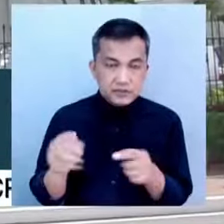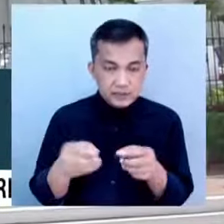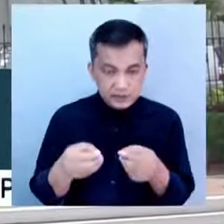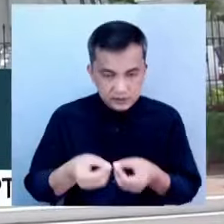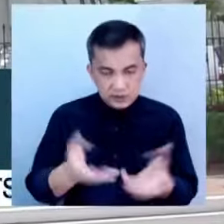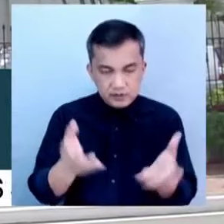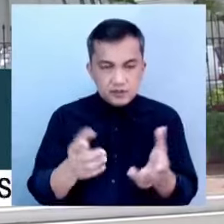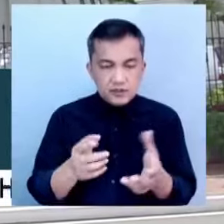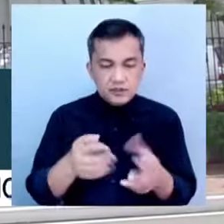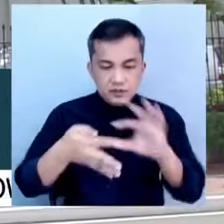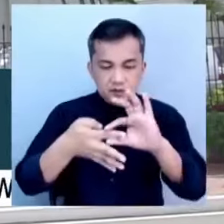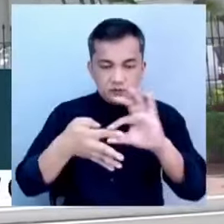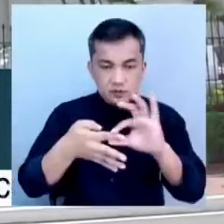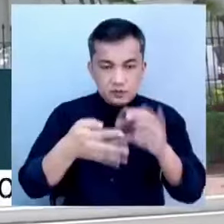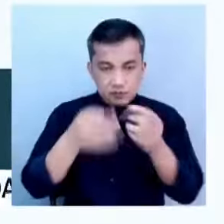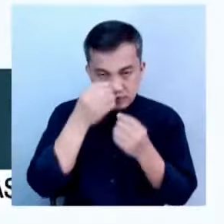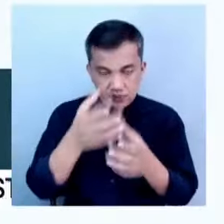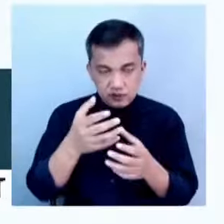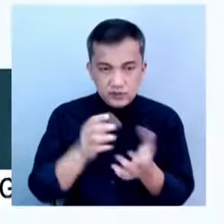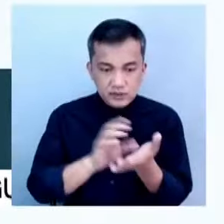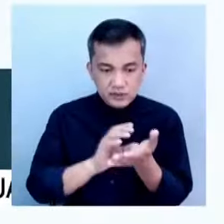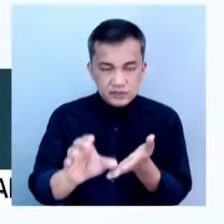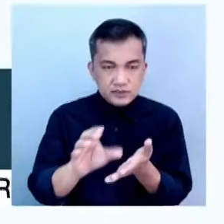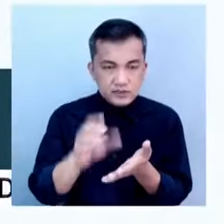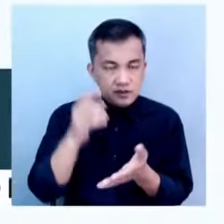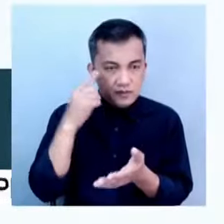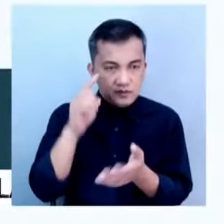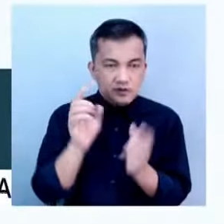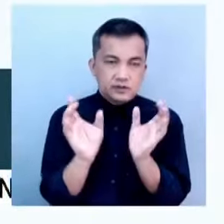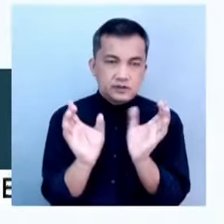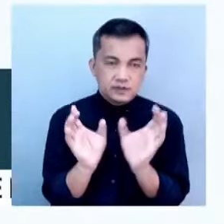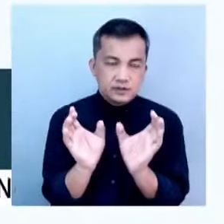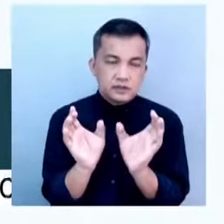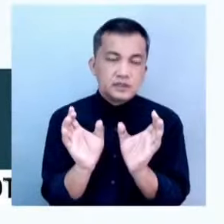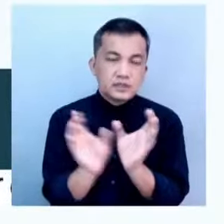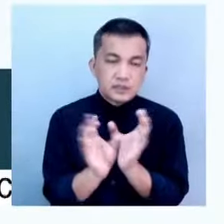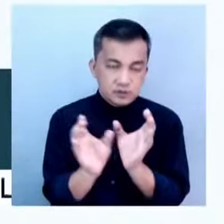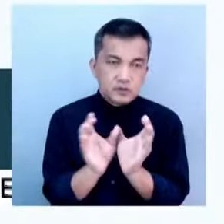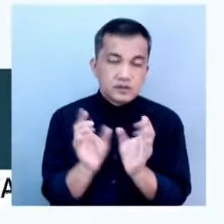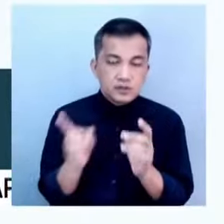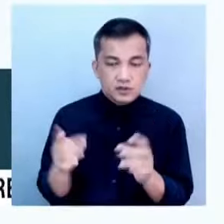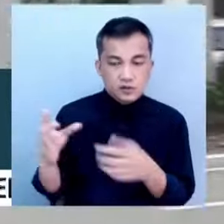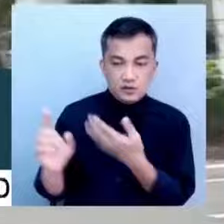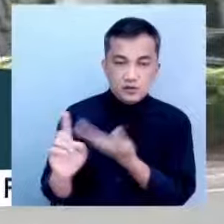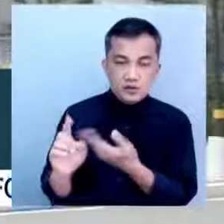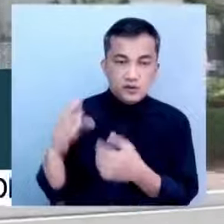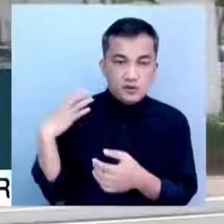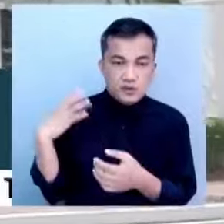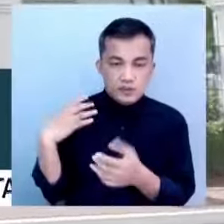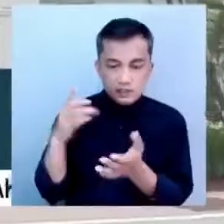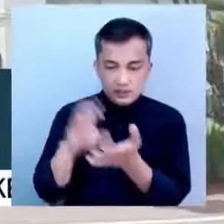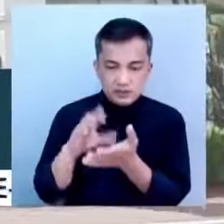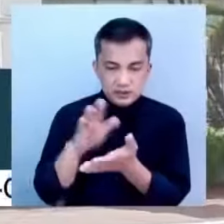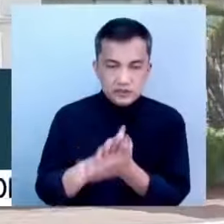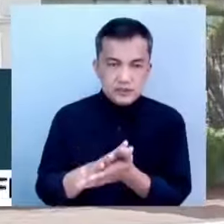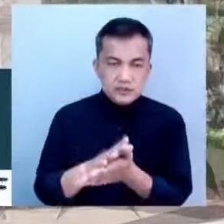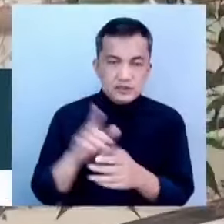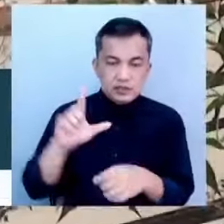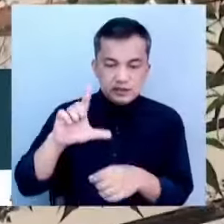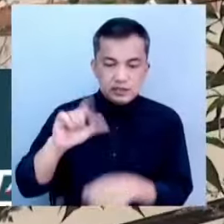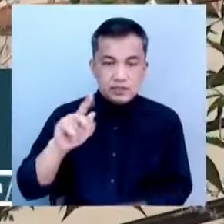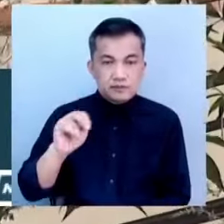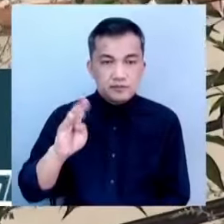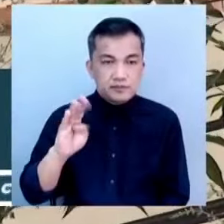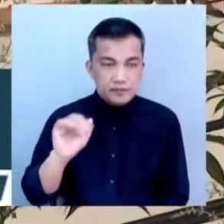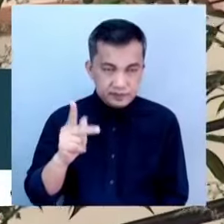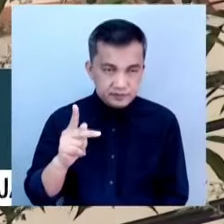first quarter notice of cash allocation for DSWD and is only waiting for the crediting of funds in Land Bank.